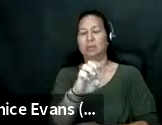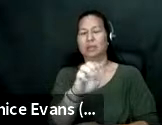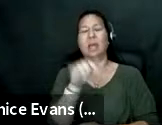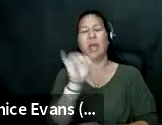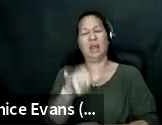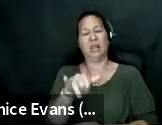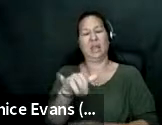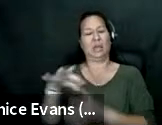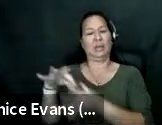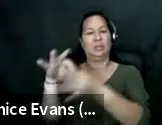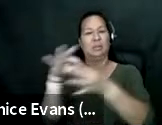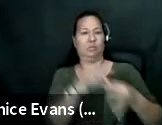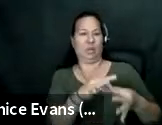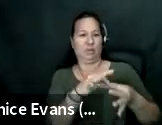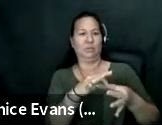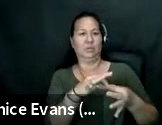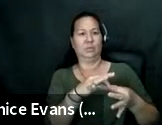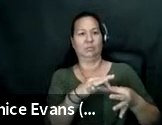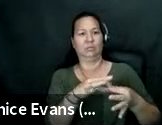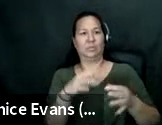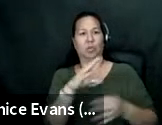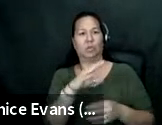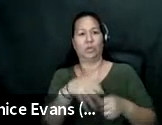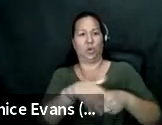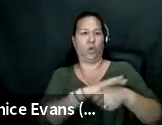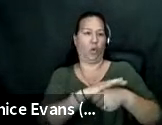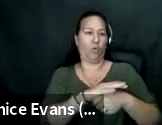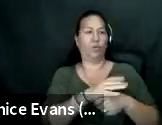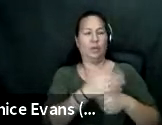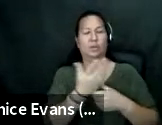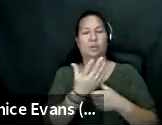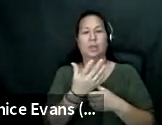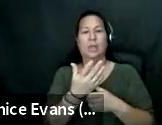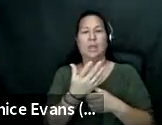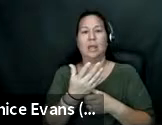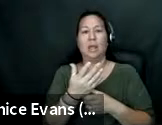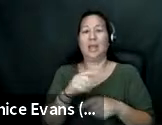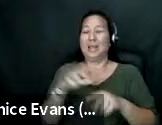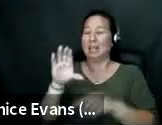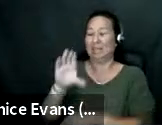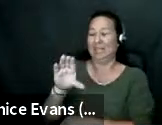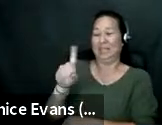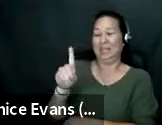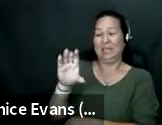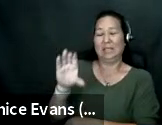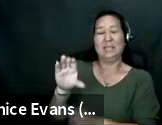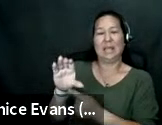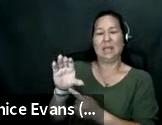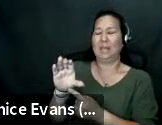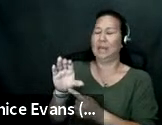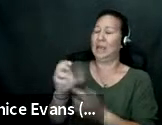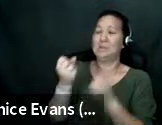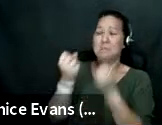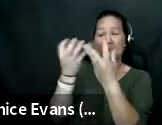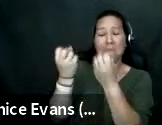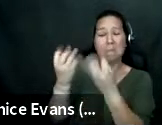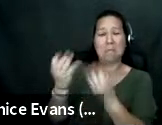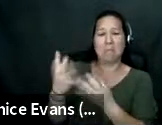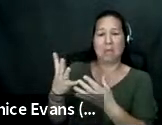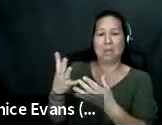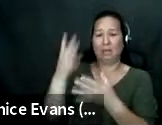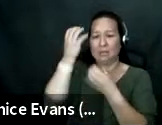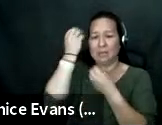vaccine, but the CDC especially has great resources when it comes to speaking about